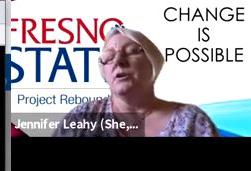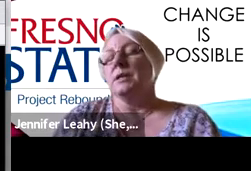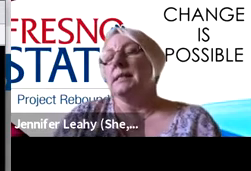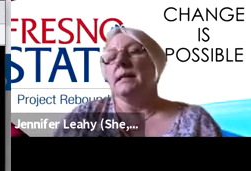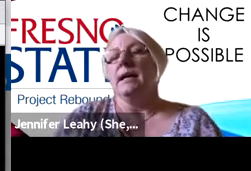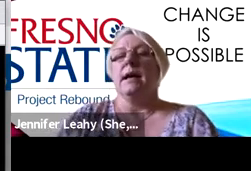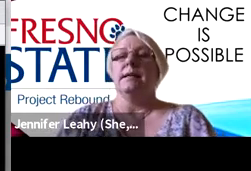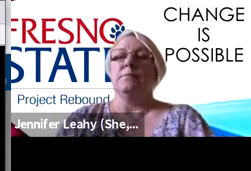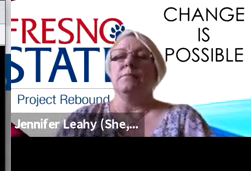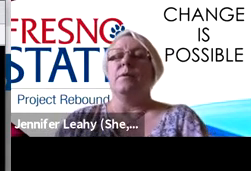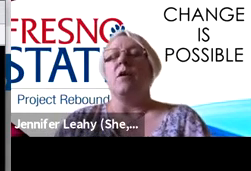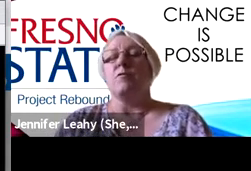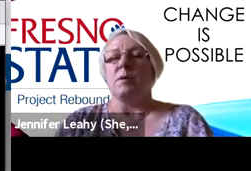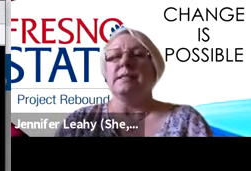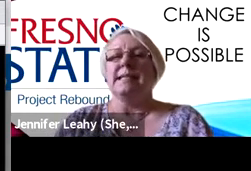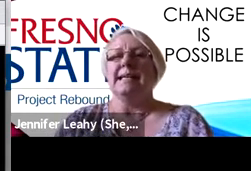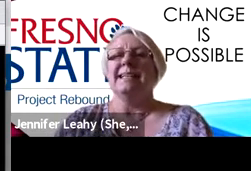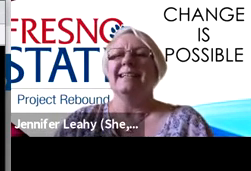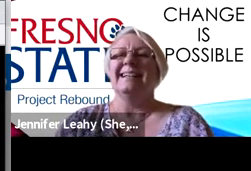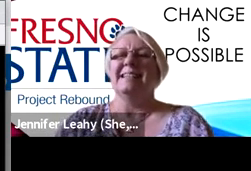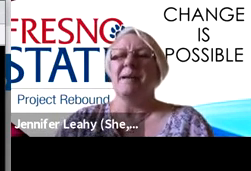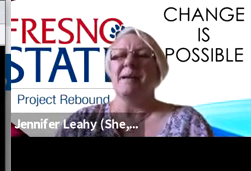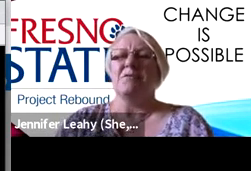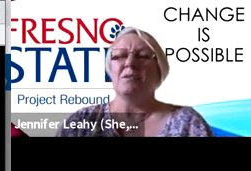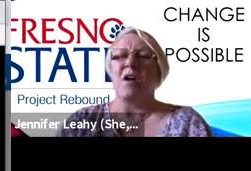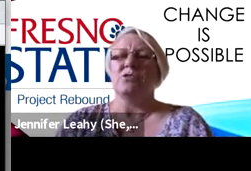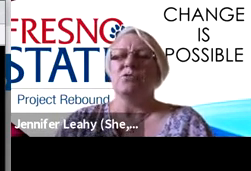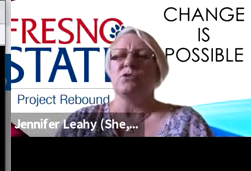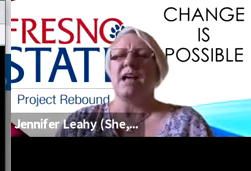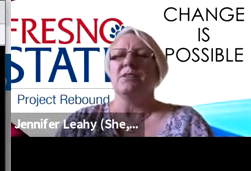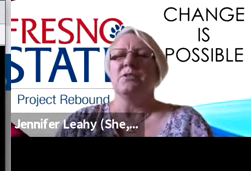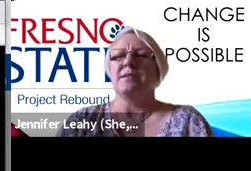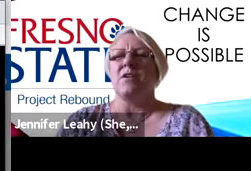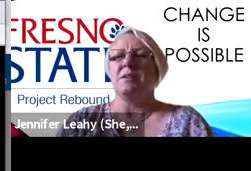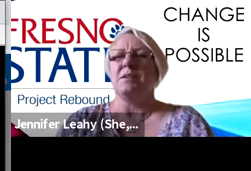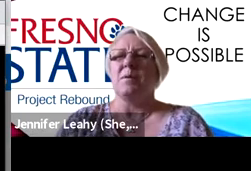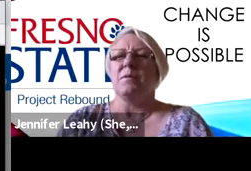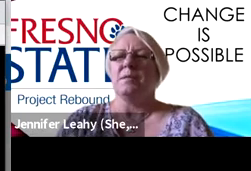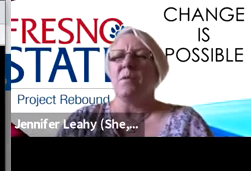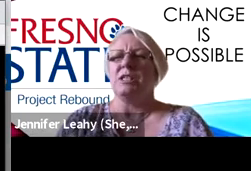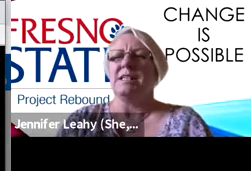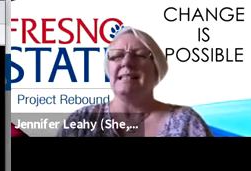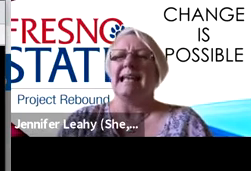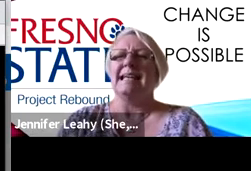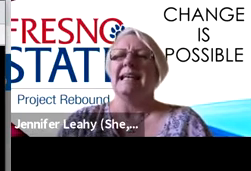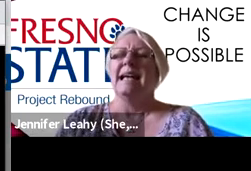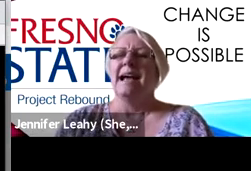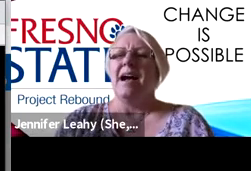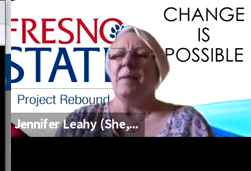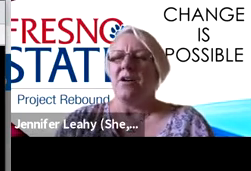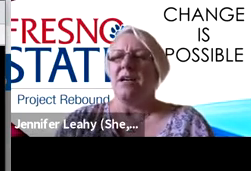And here you can see, our former dean, Dembeste from the College of Social Science, who has gone on to be provost in Washington